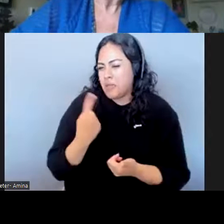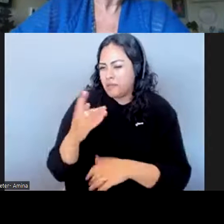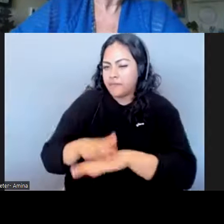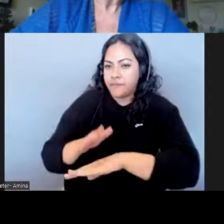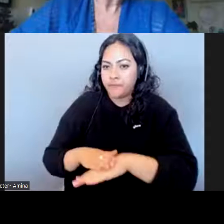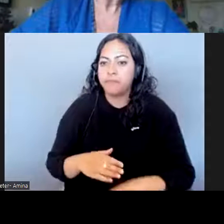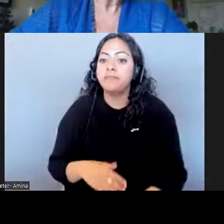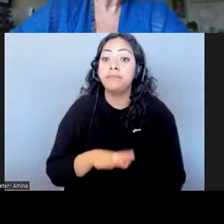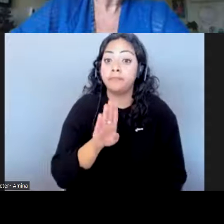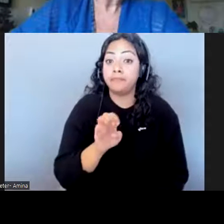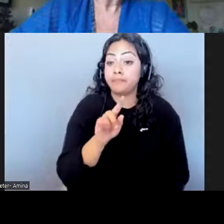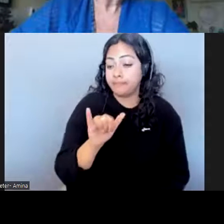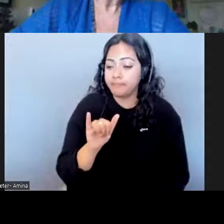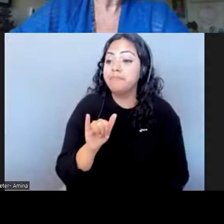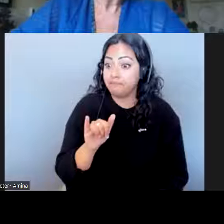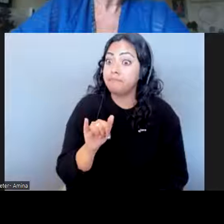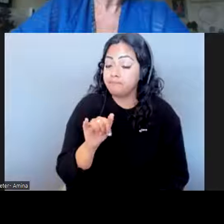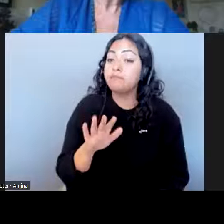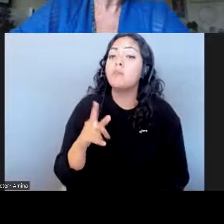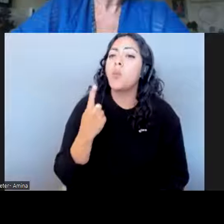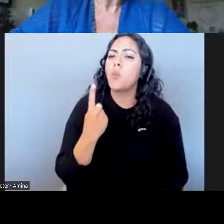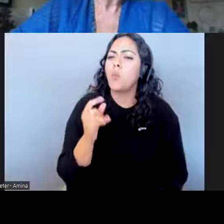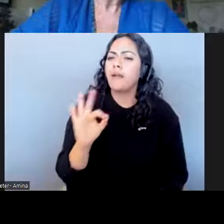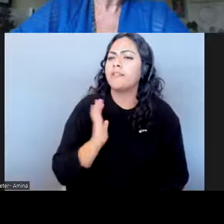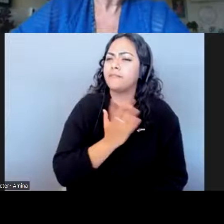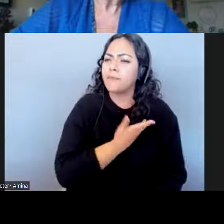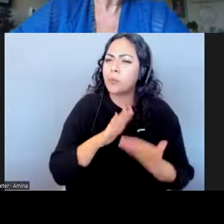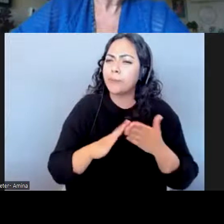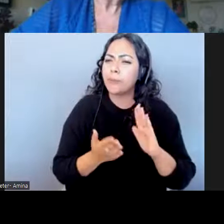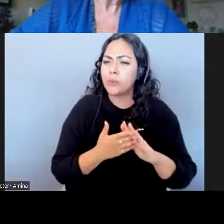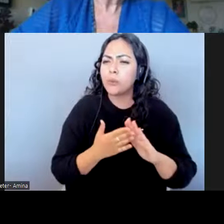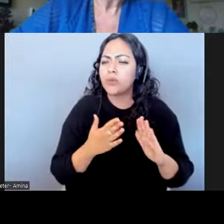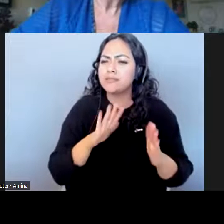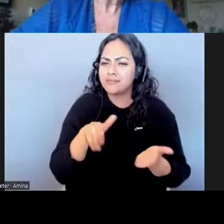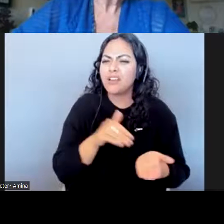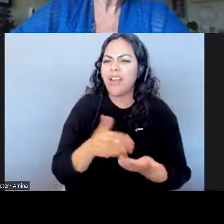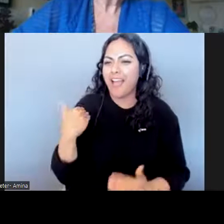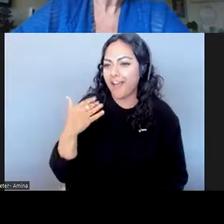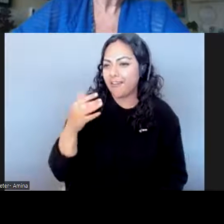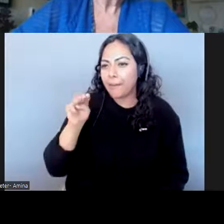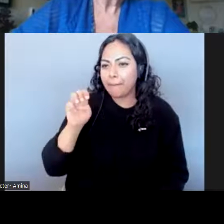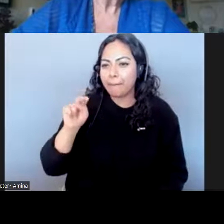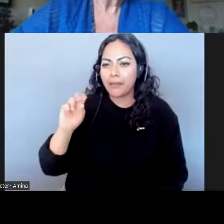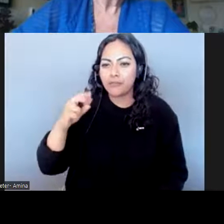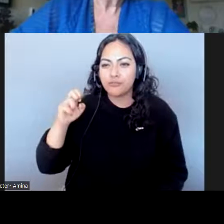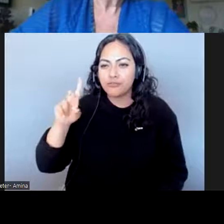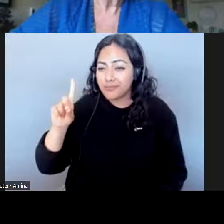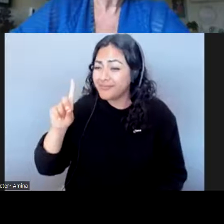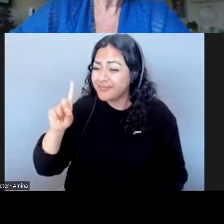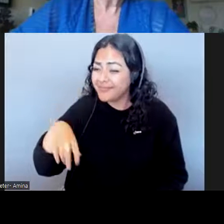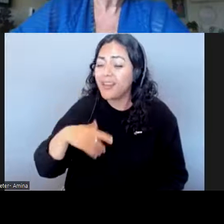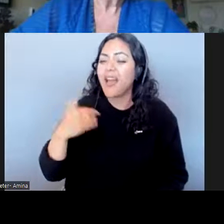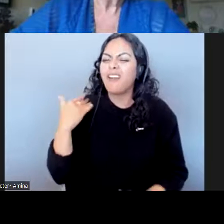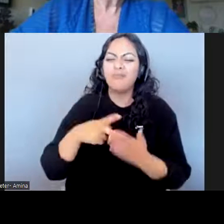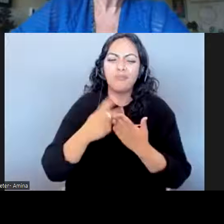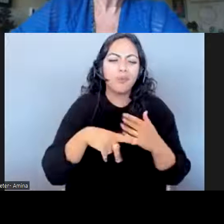community centers, we have a men's shed. If you guys know what men's shed are. And we also have programs where we work with the